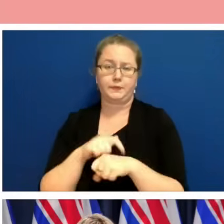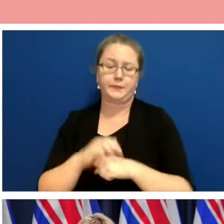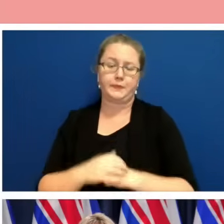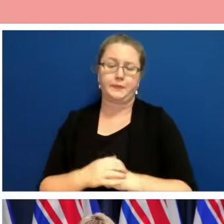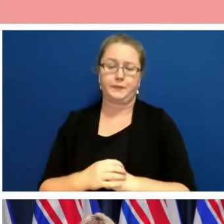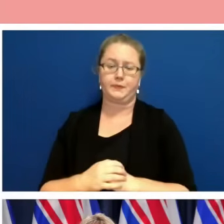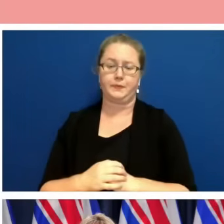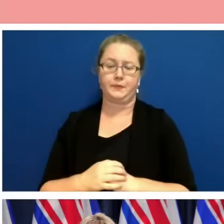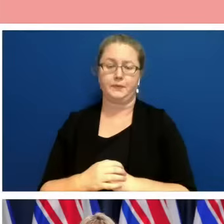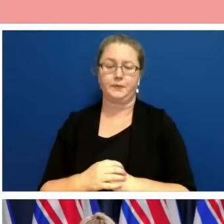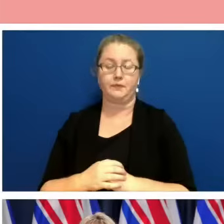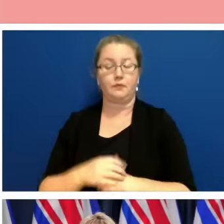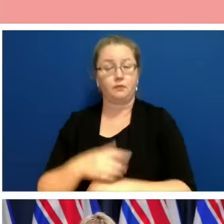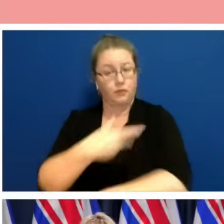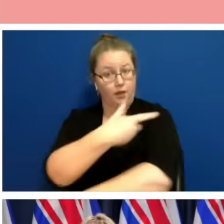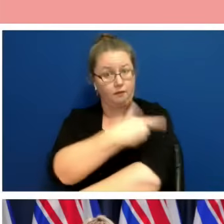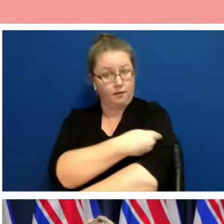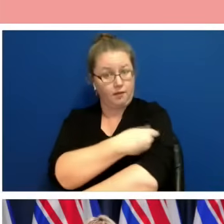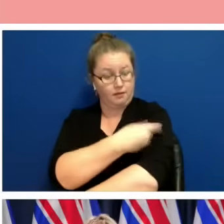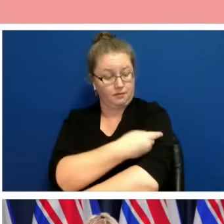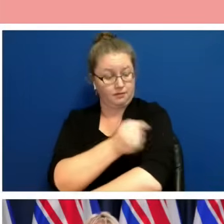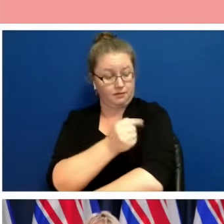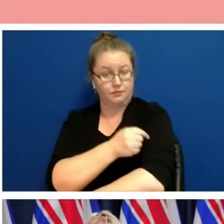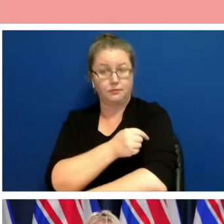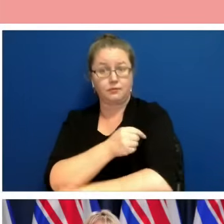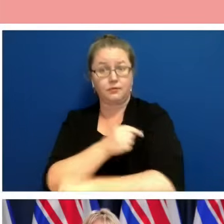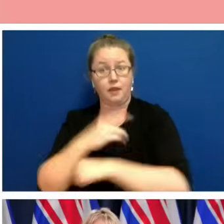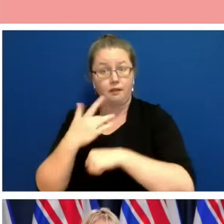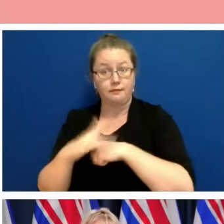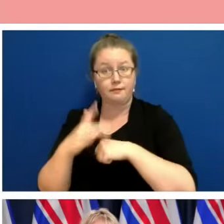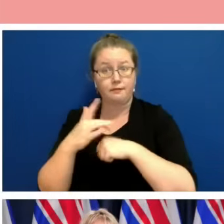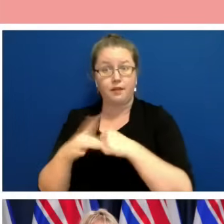As vaccine becomes available, we'll be able to